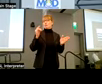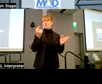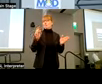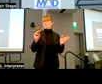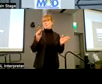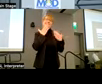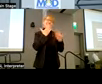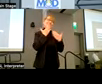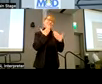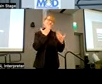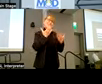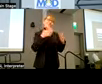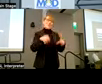hosts.